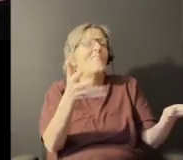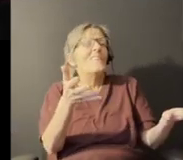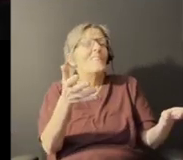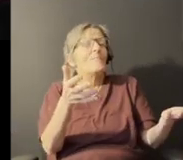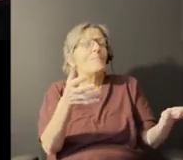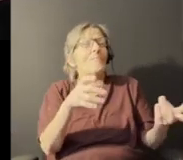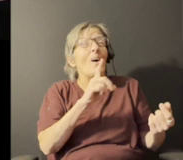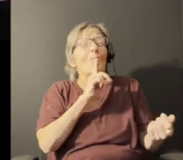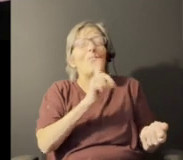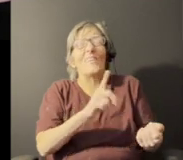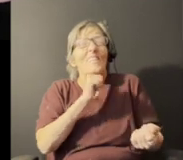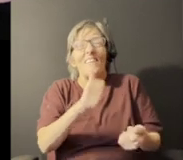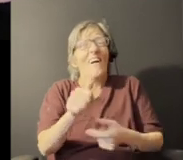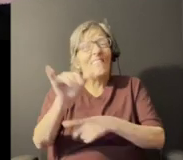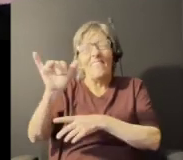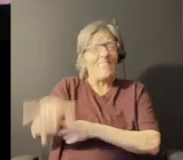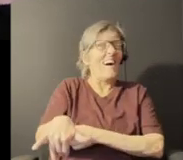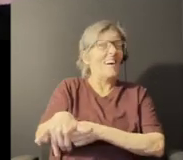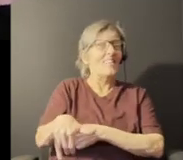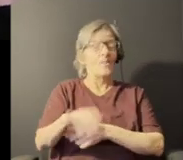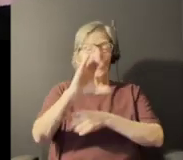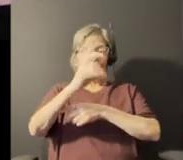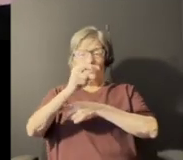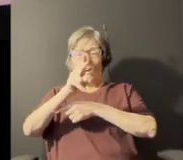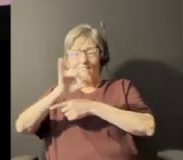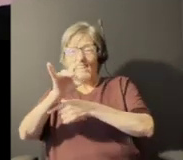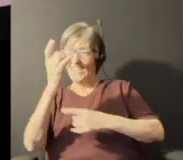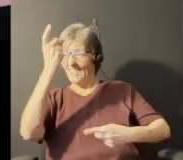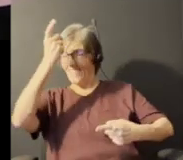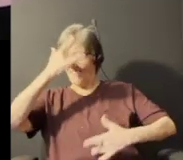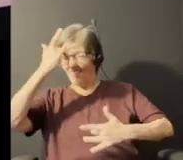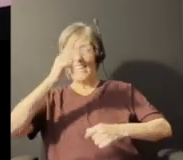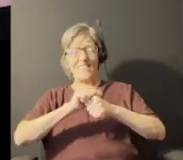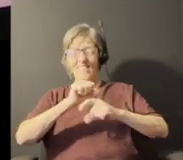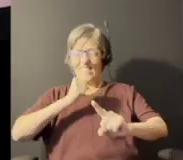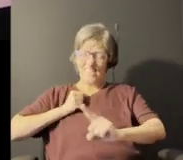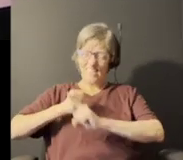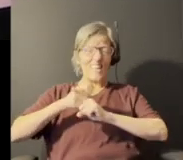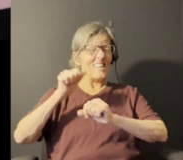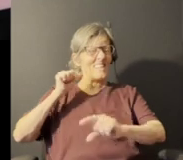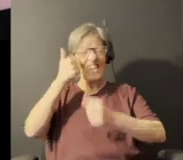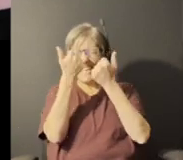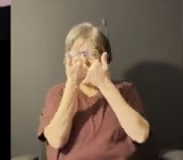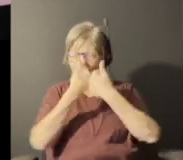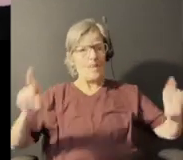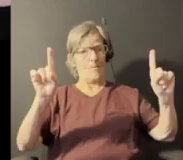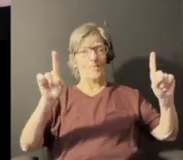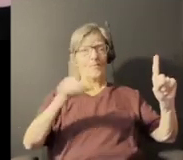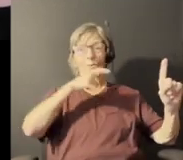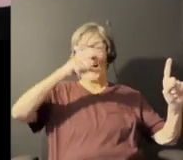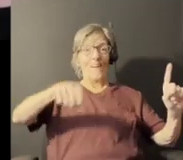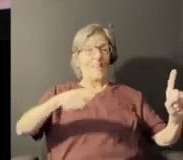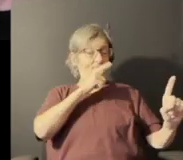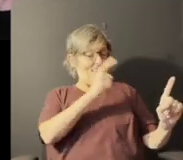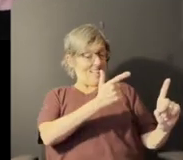And it's really not the case. Chronic disease can happen to anyone. You